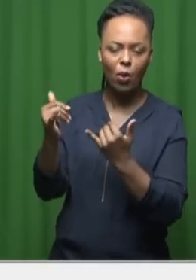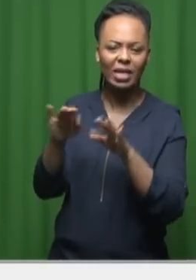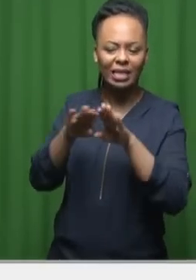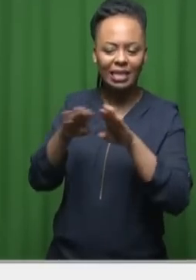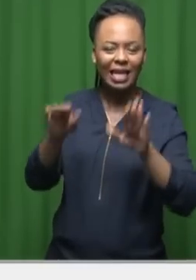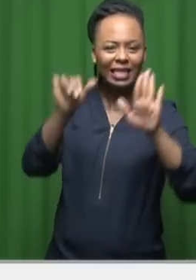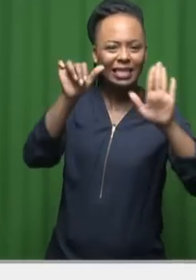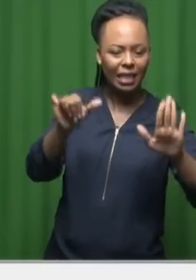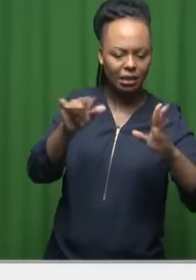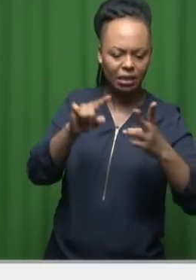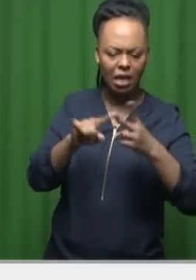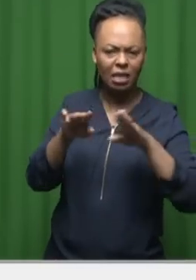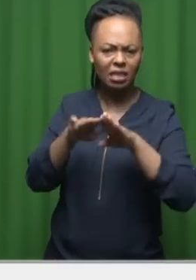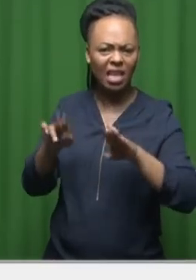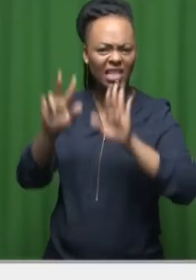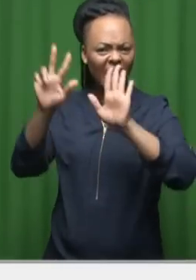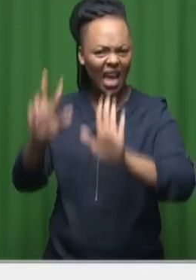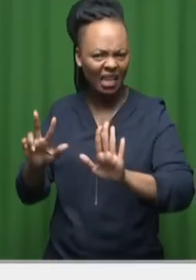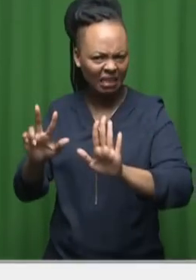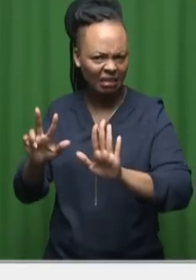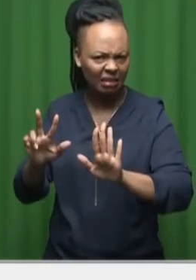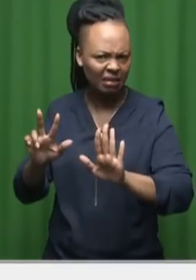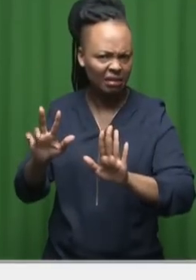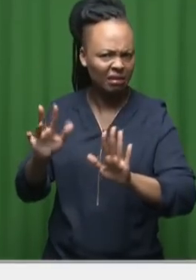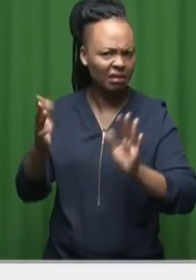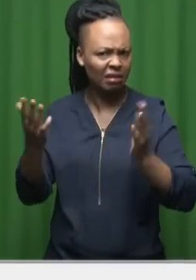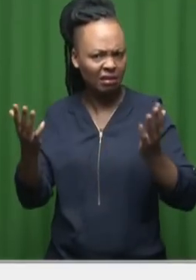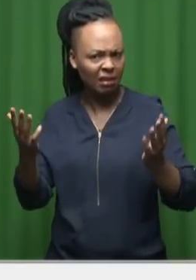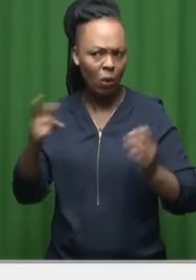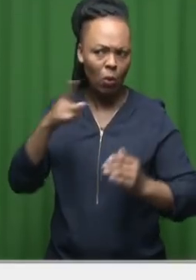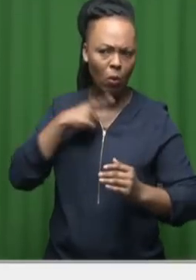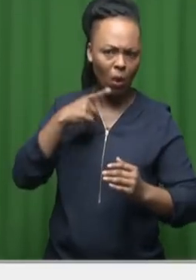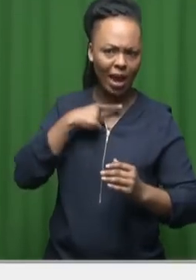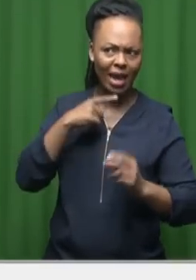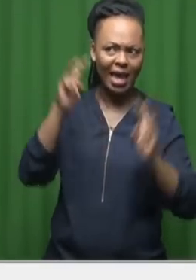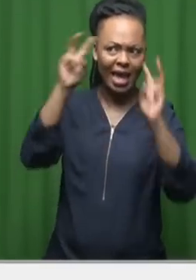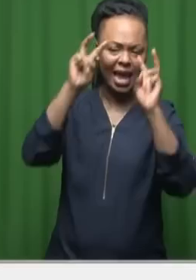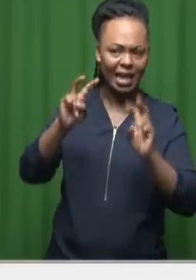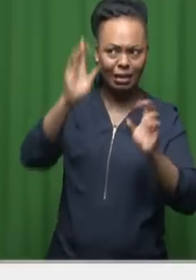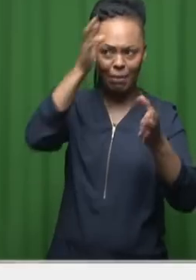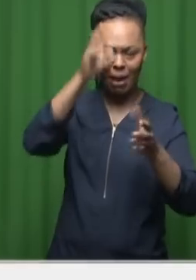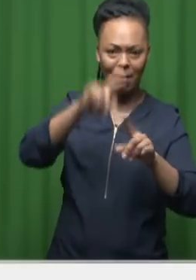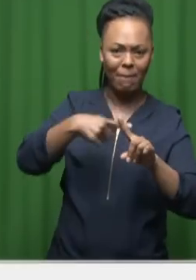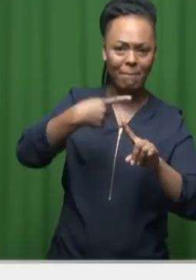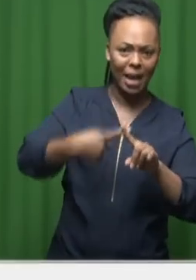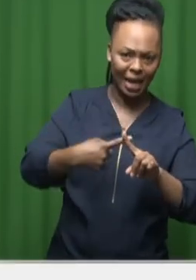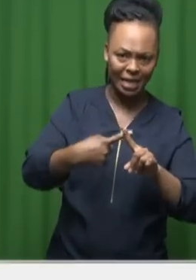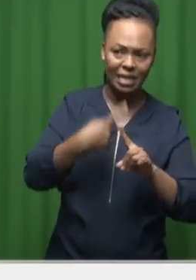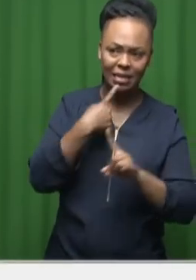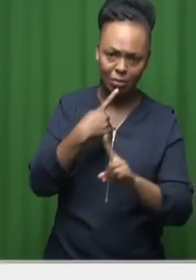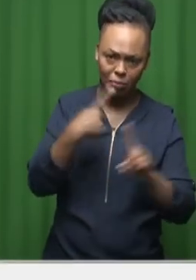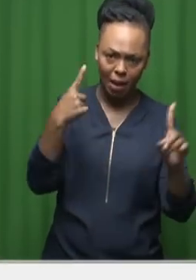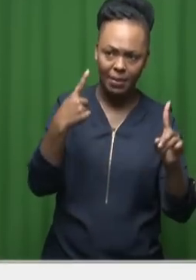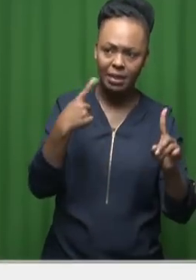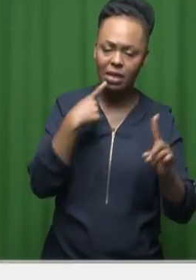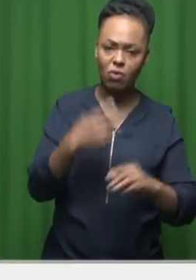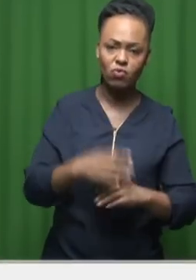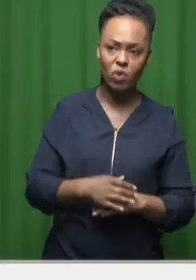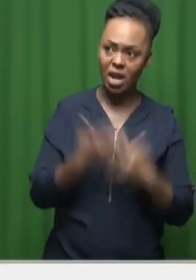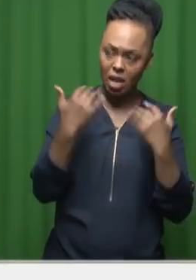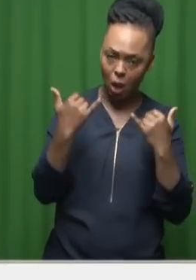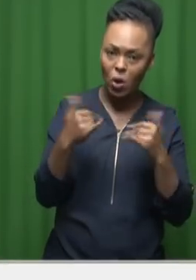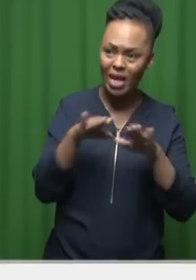6 and stage 8, because we were told by energy experts that actually we had already hit